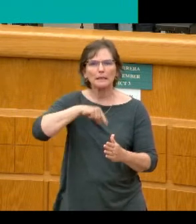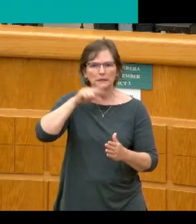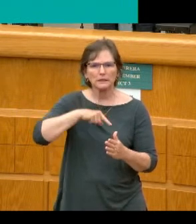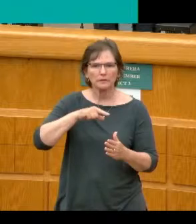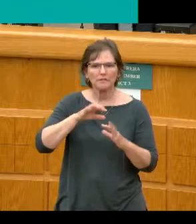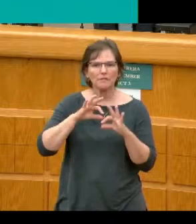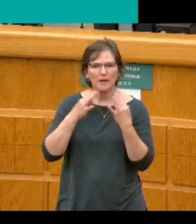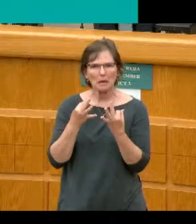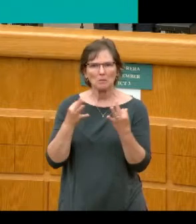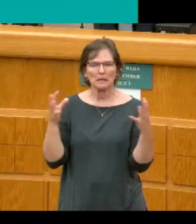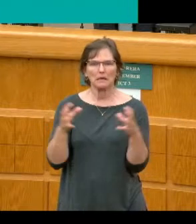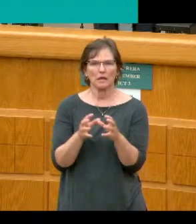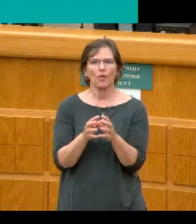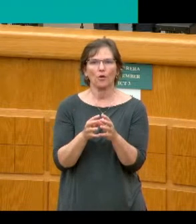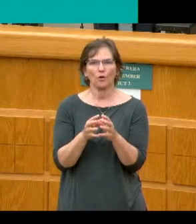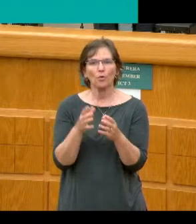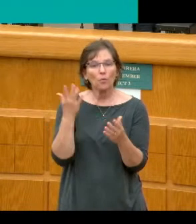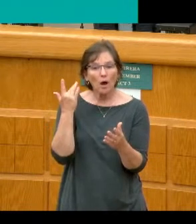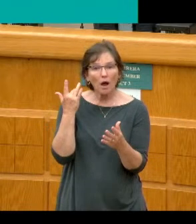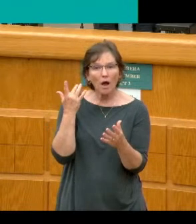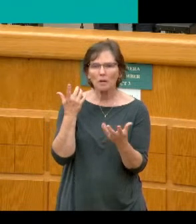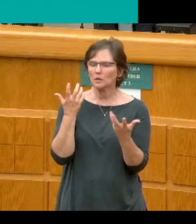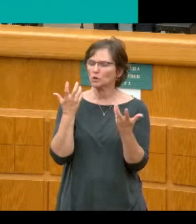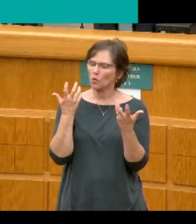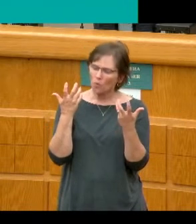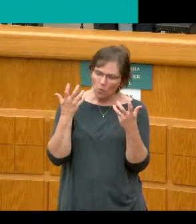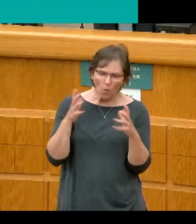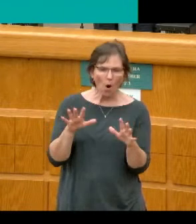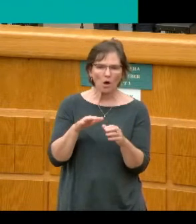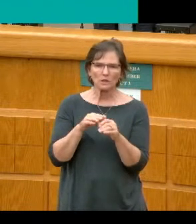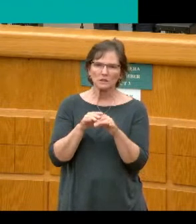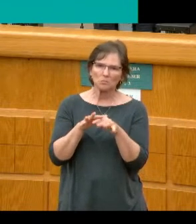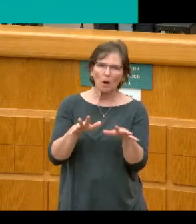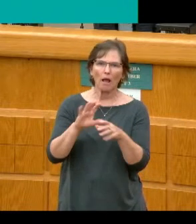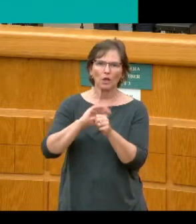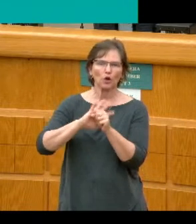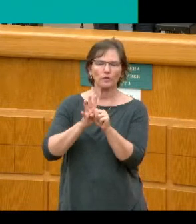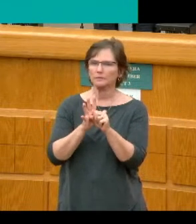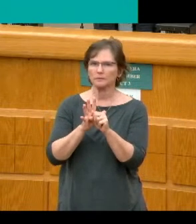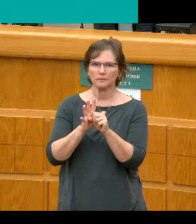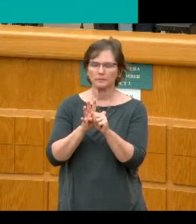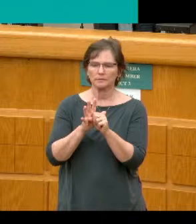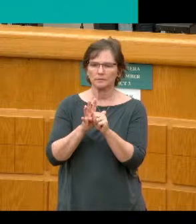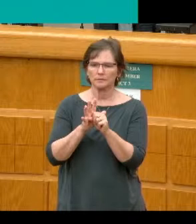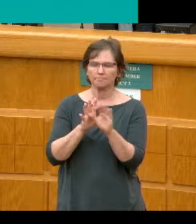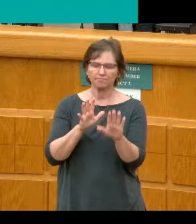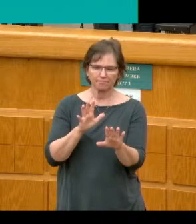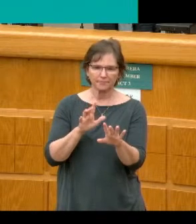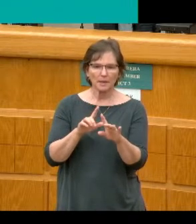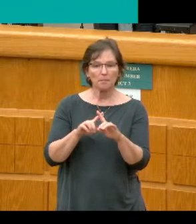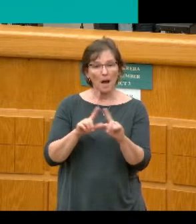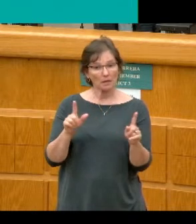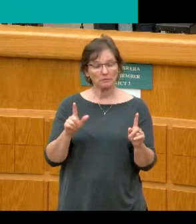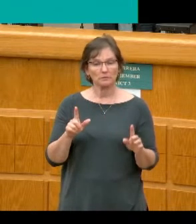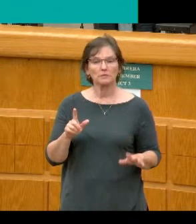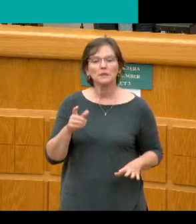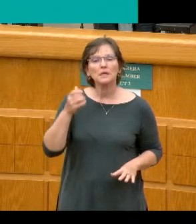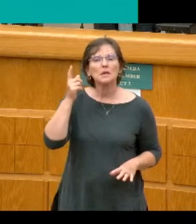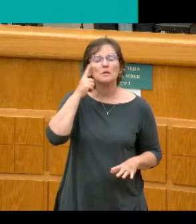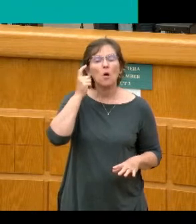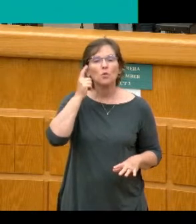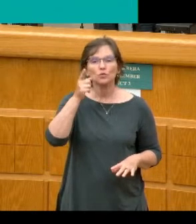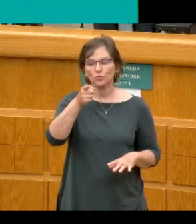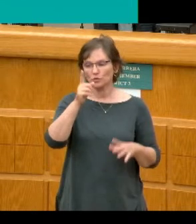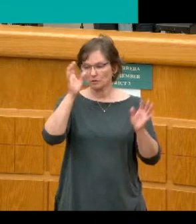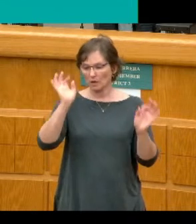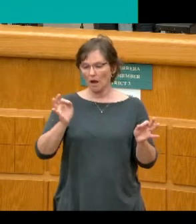usual. For example, Dr. Anthony Fauci of NIH has canceled his plans for